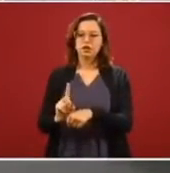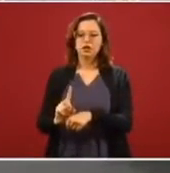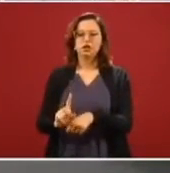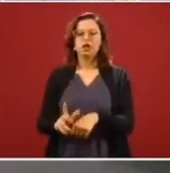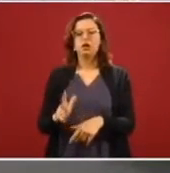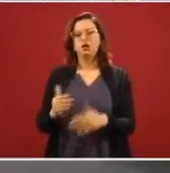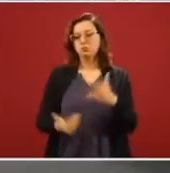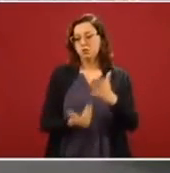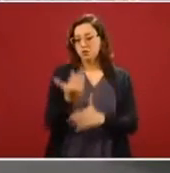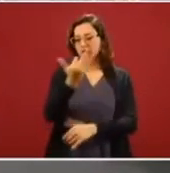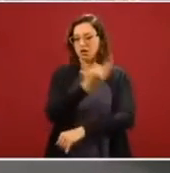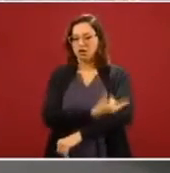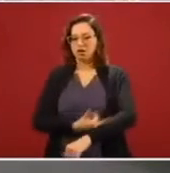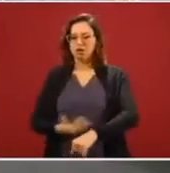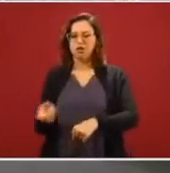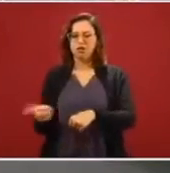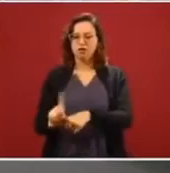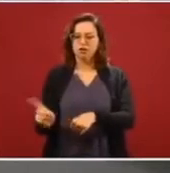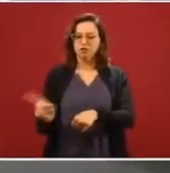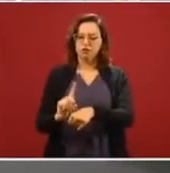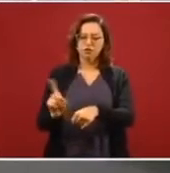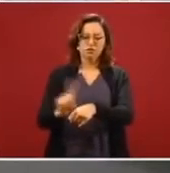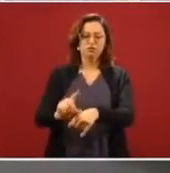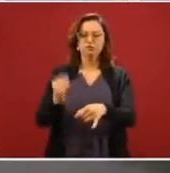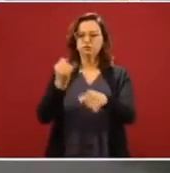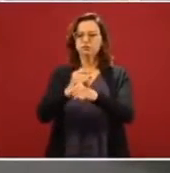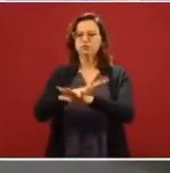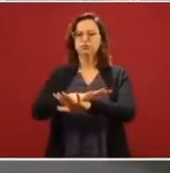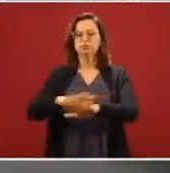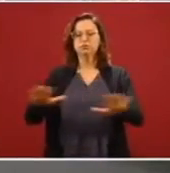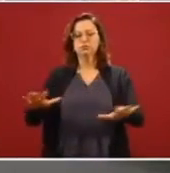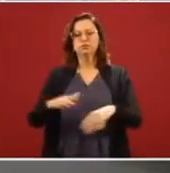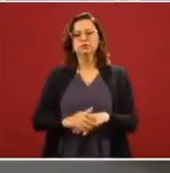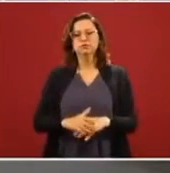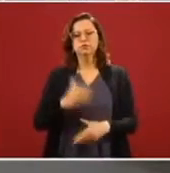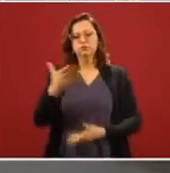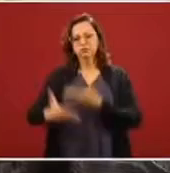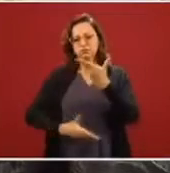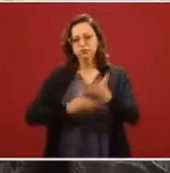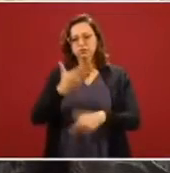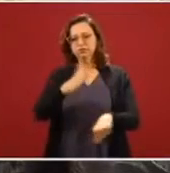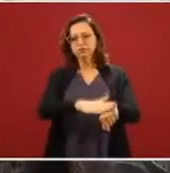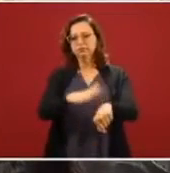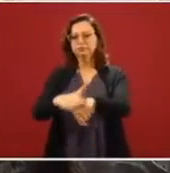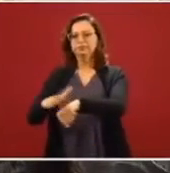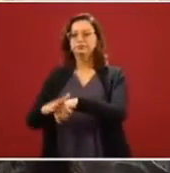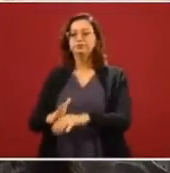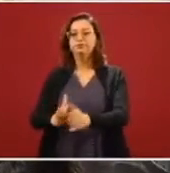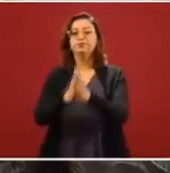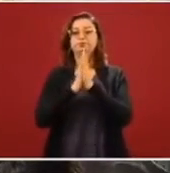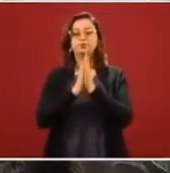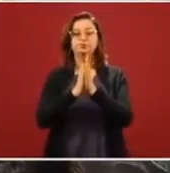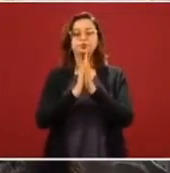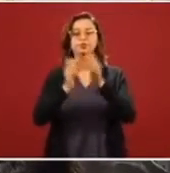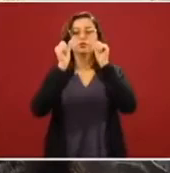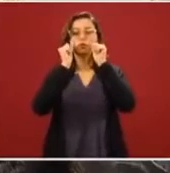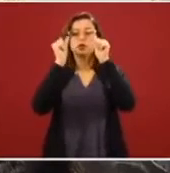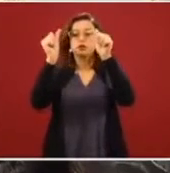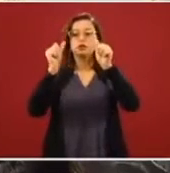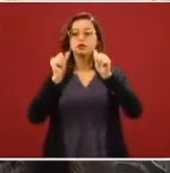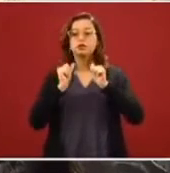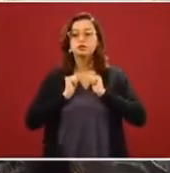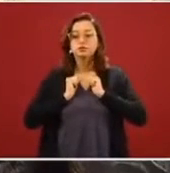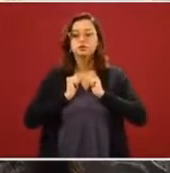dos veces al day, día. about 2 Me times a day. gustaría And today, respetuosamente I would convocar like su to atención a invoke los your aspectos